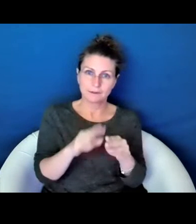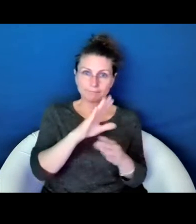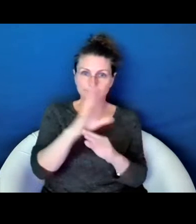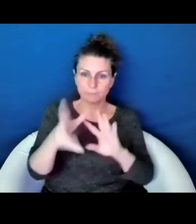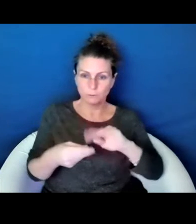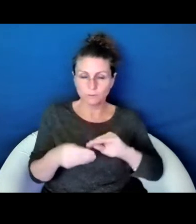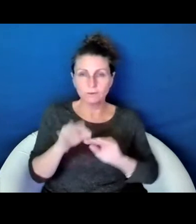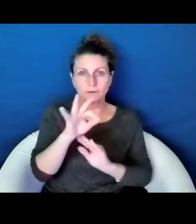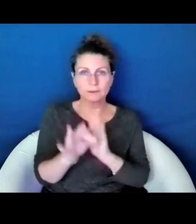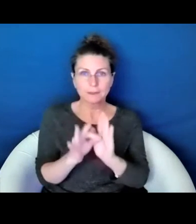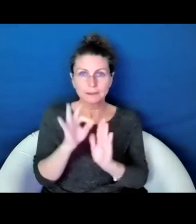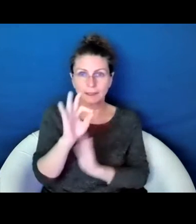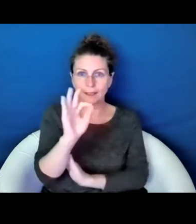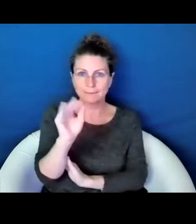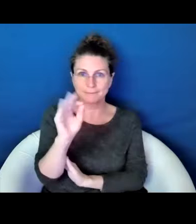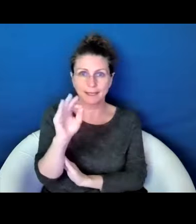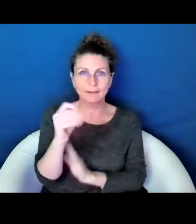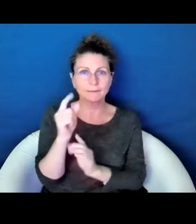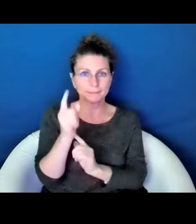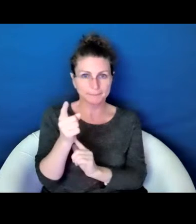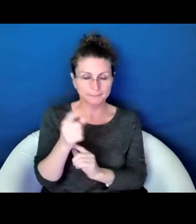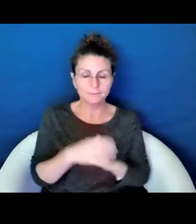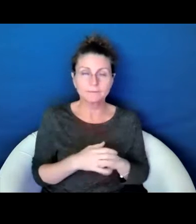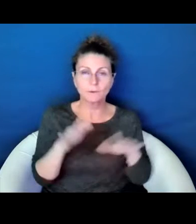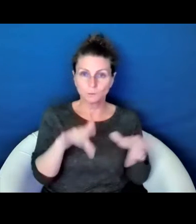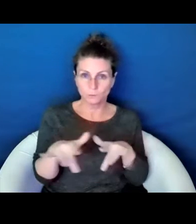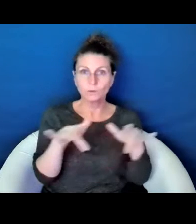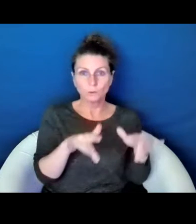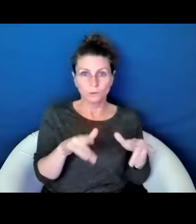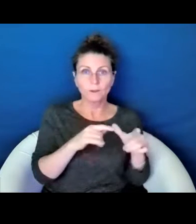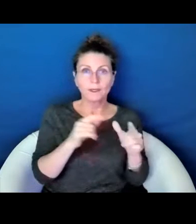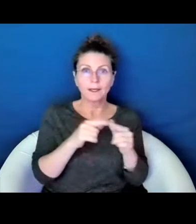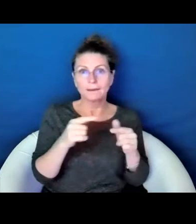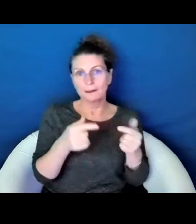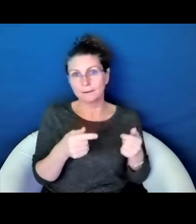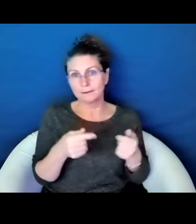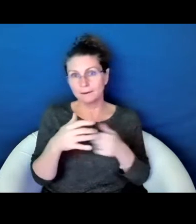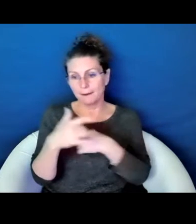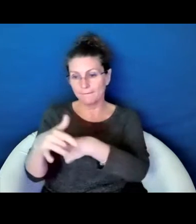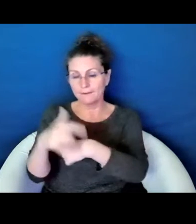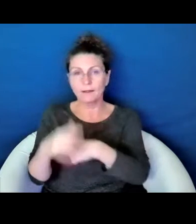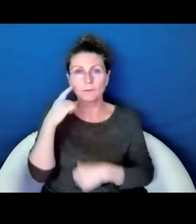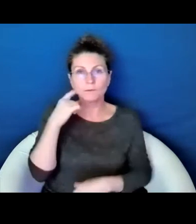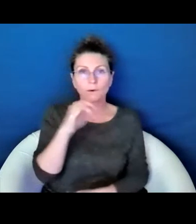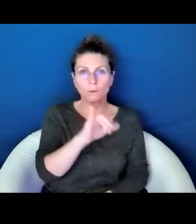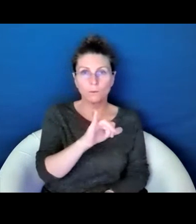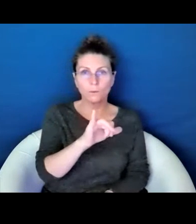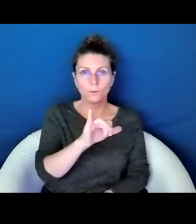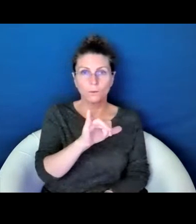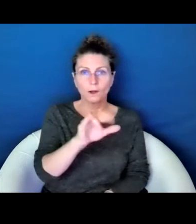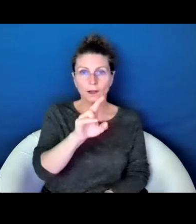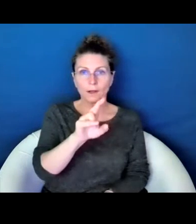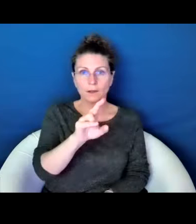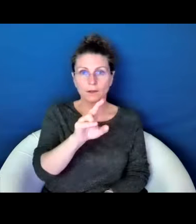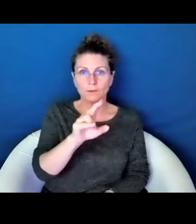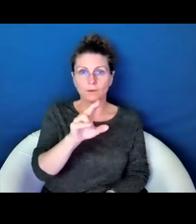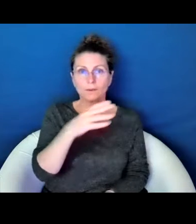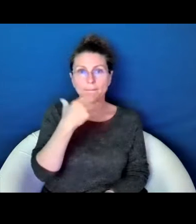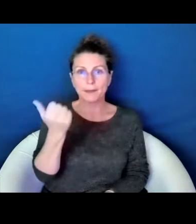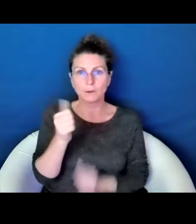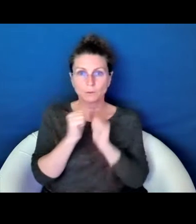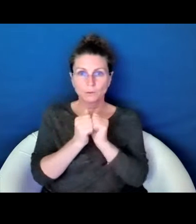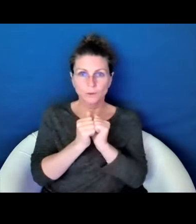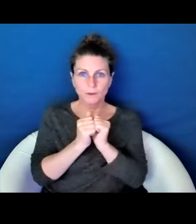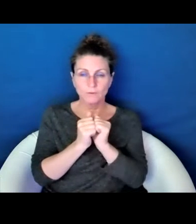minutes. It will be recorded and made available on our YU Better Together website for those who are not able to attend